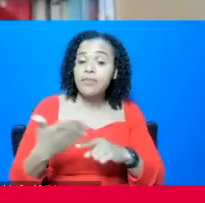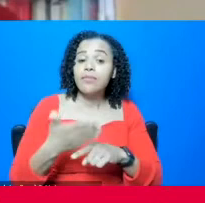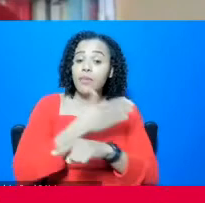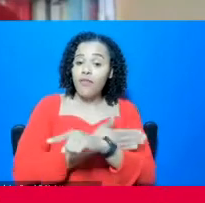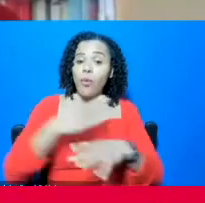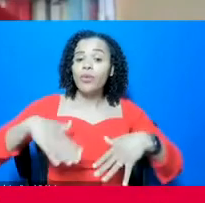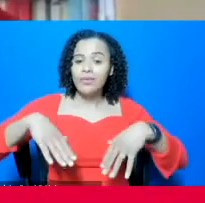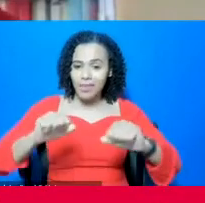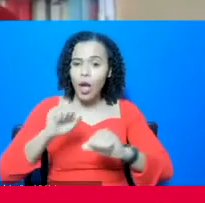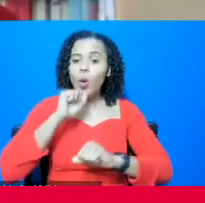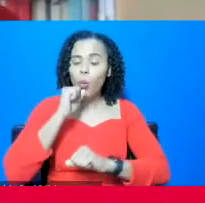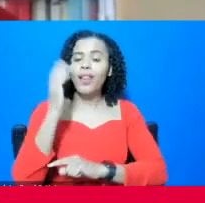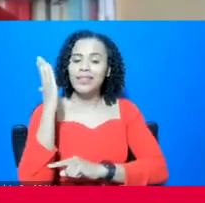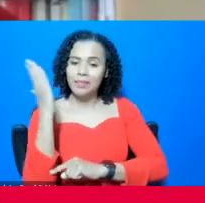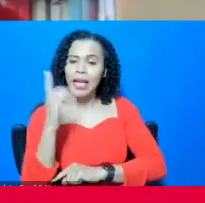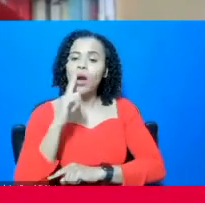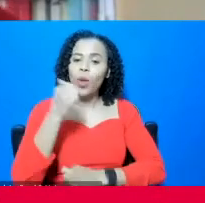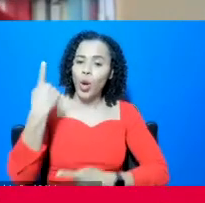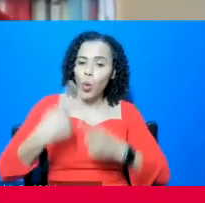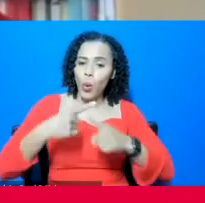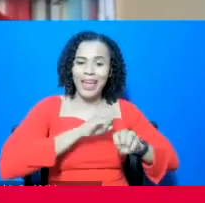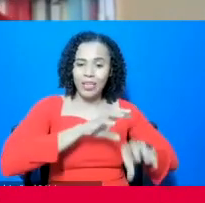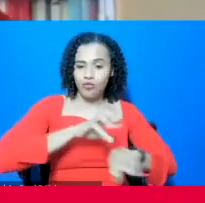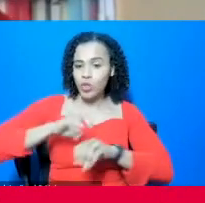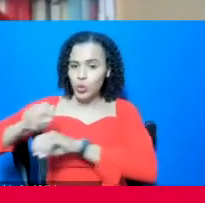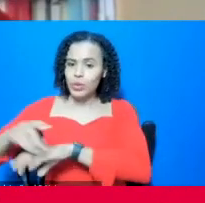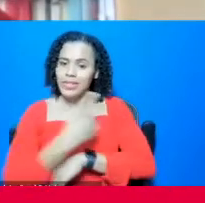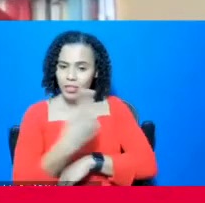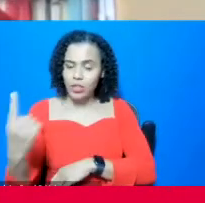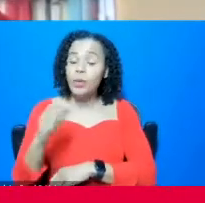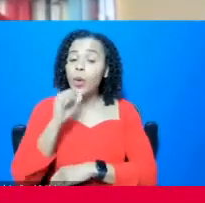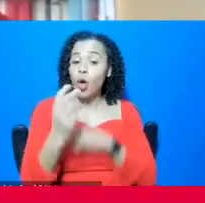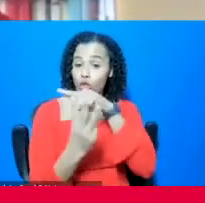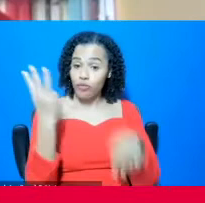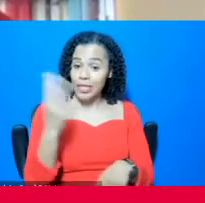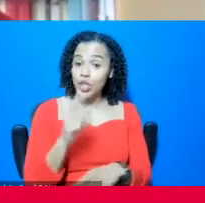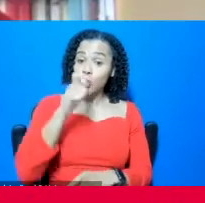begins. But today you'll hear from free student activists or veteran activists